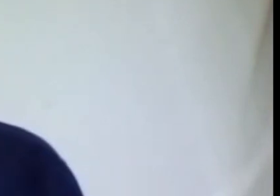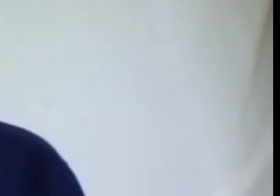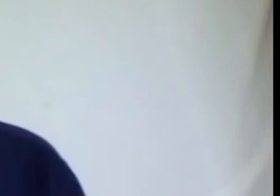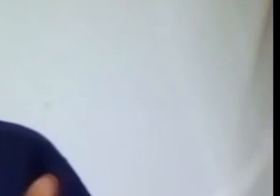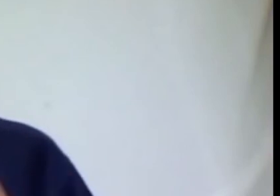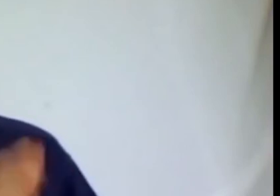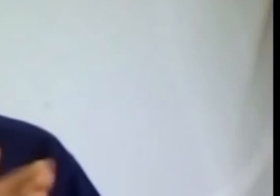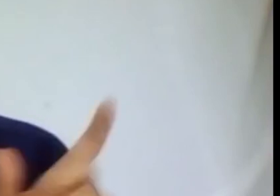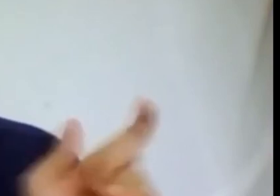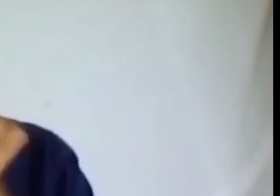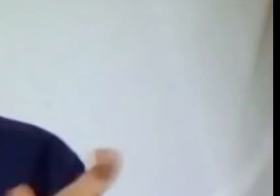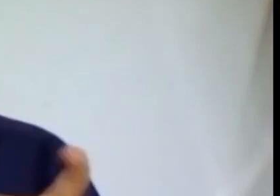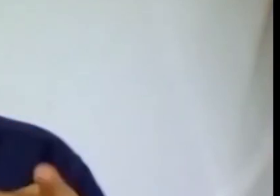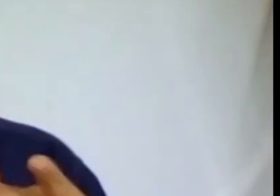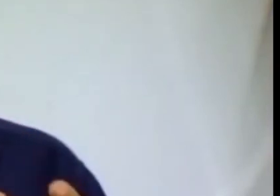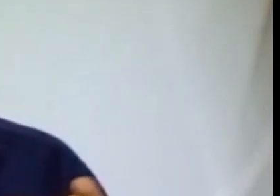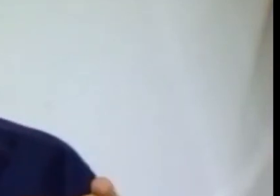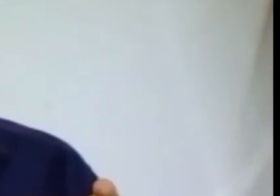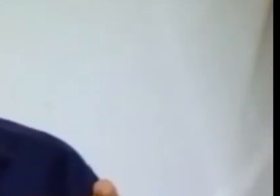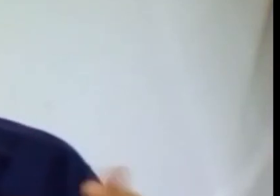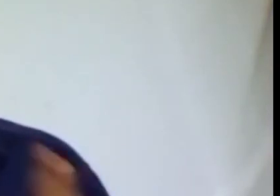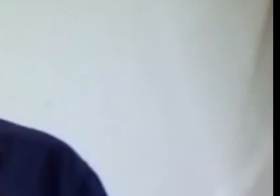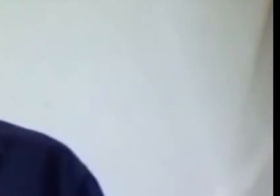NP plus VP,